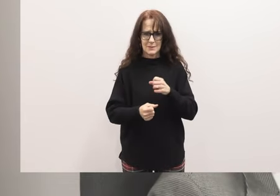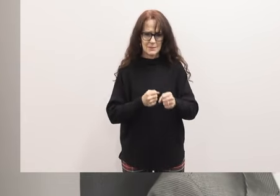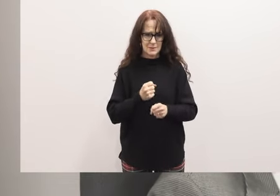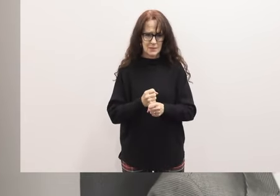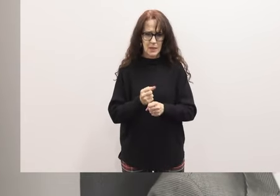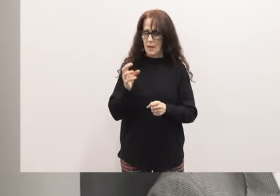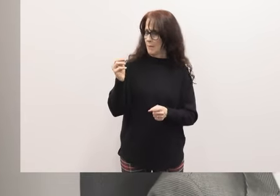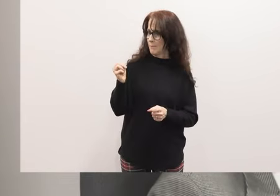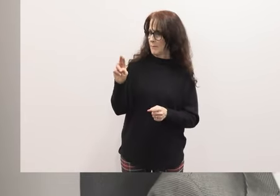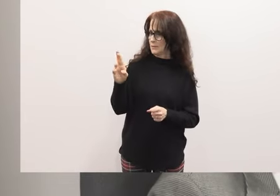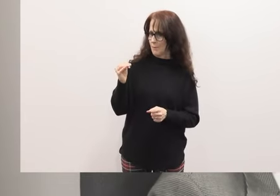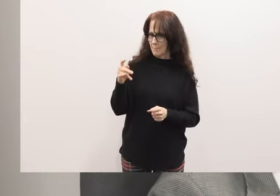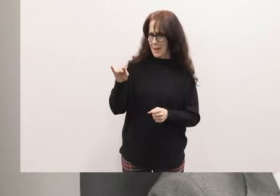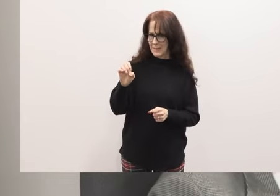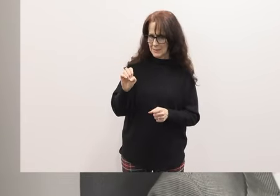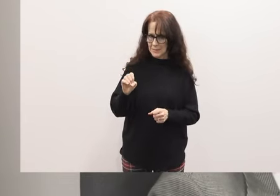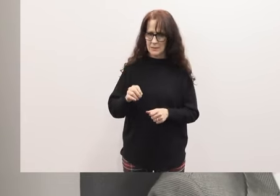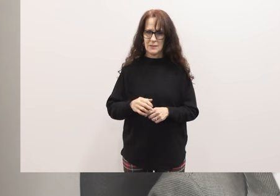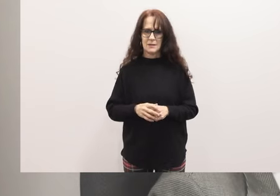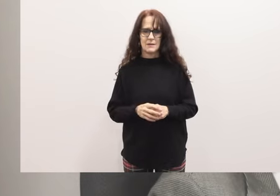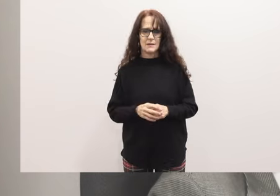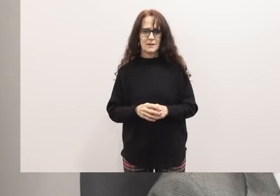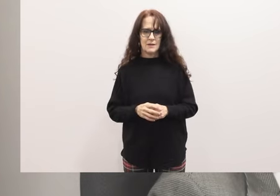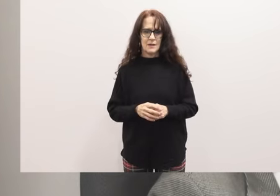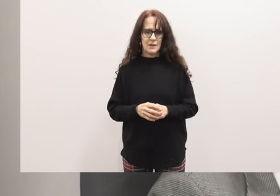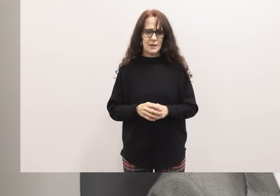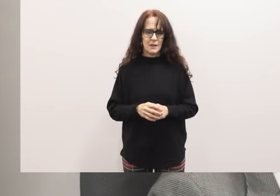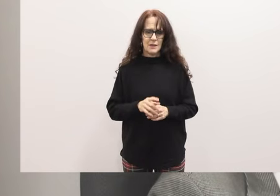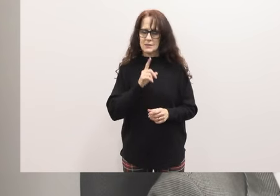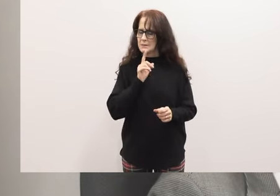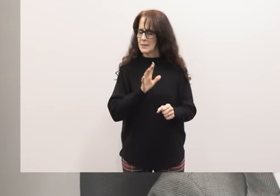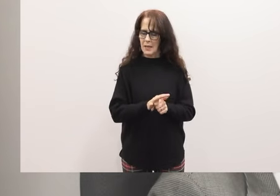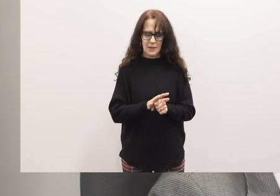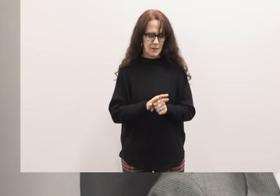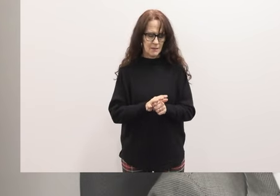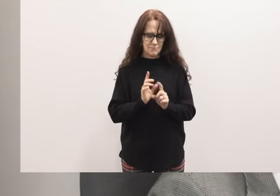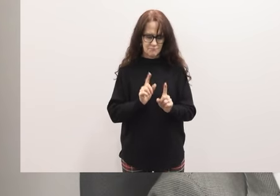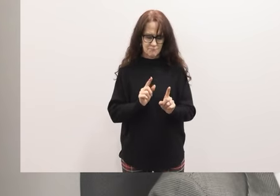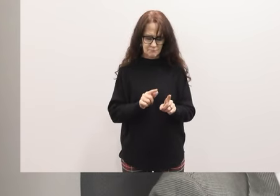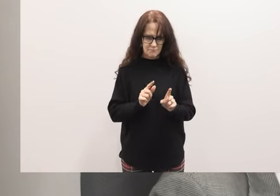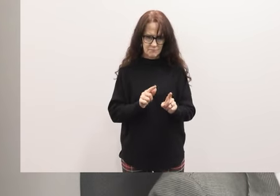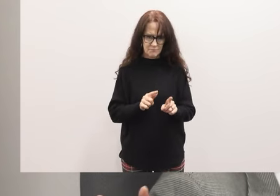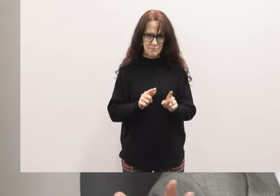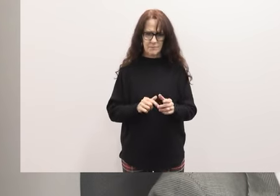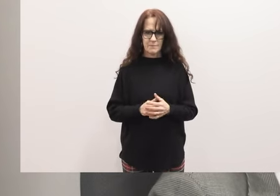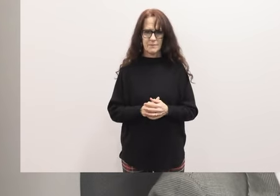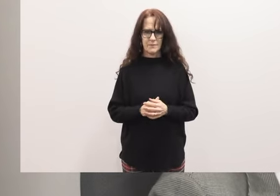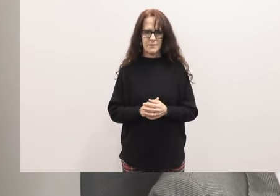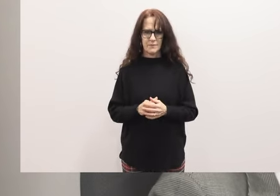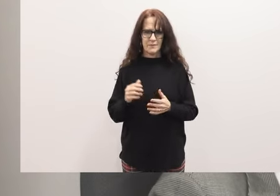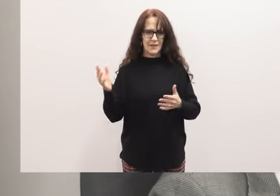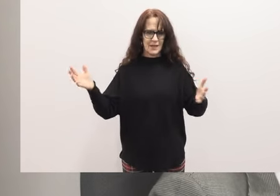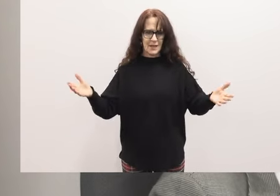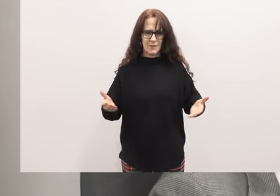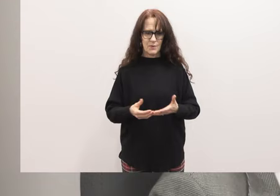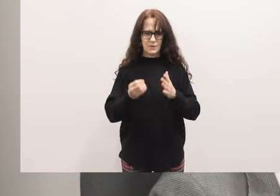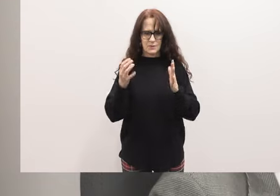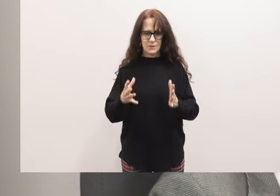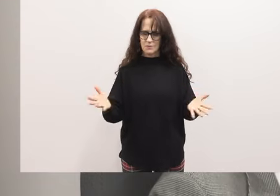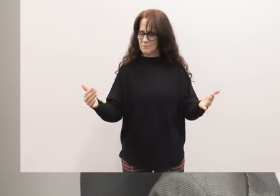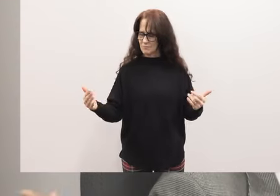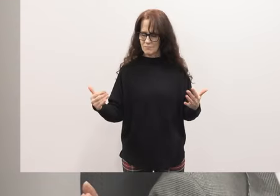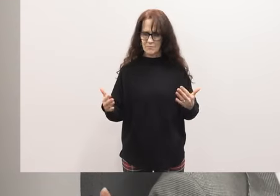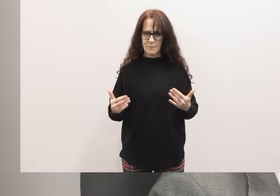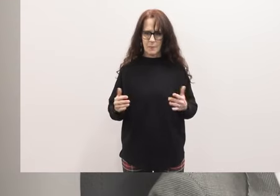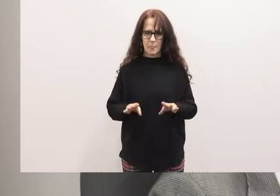Mr. Mike, is so dedicated, and he brings the students in. He's